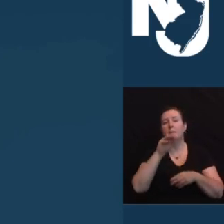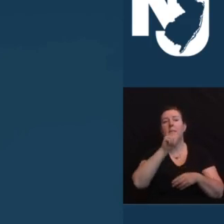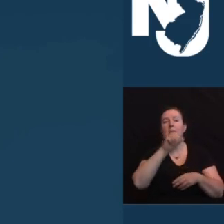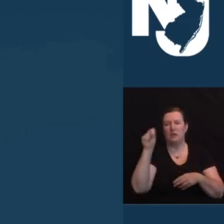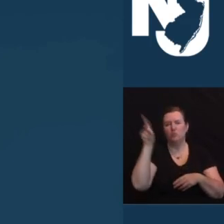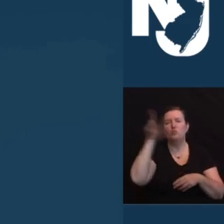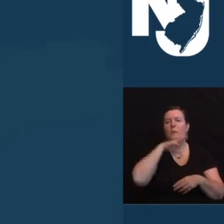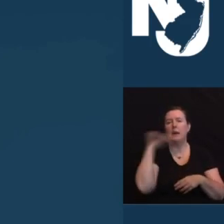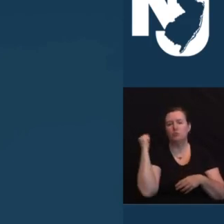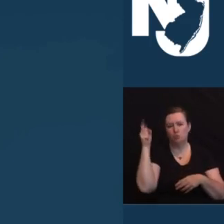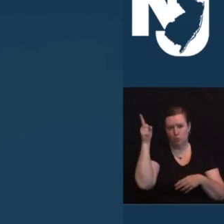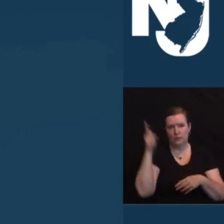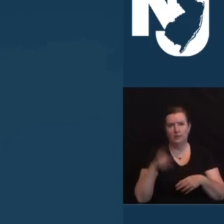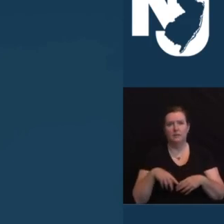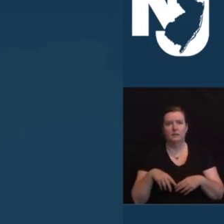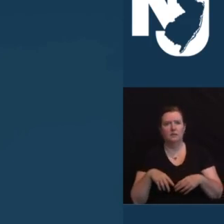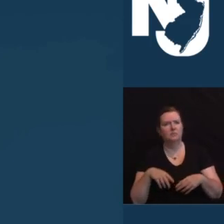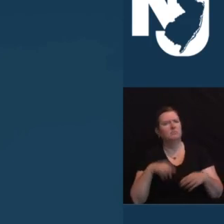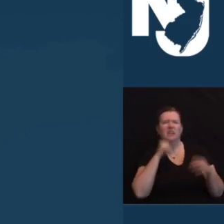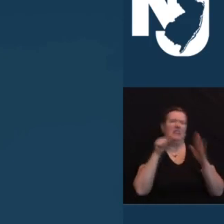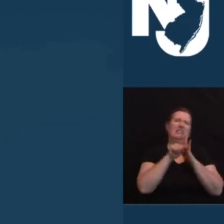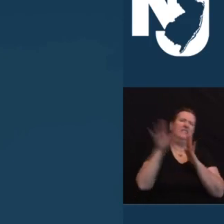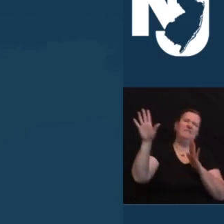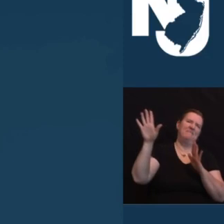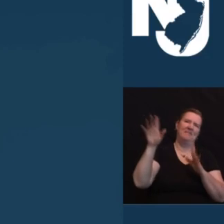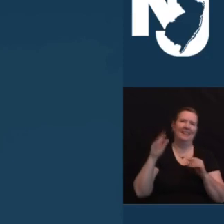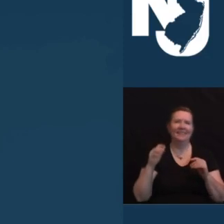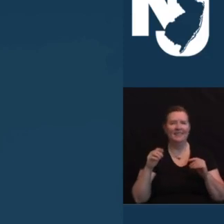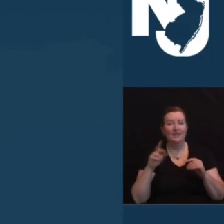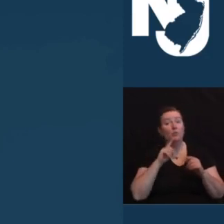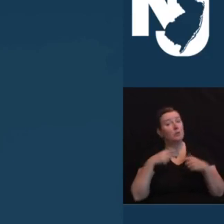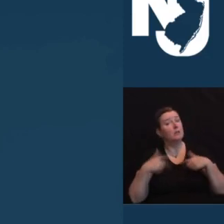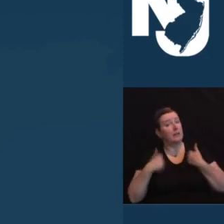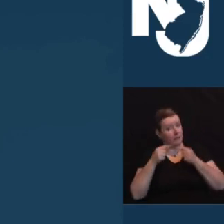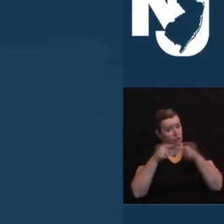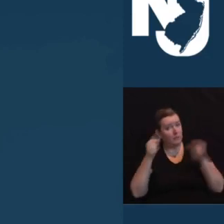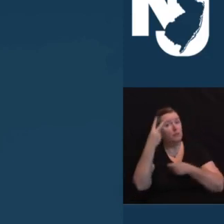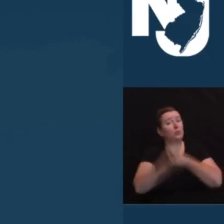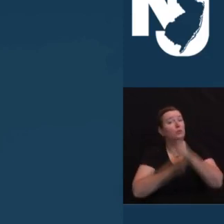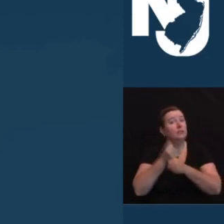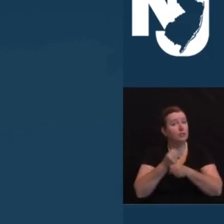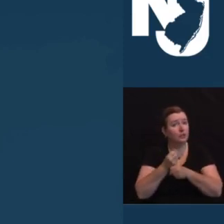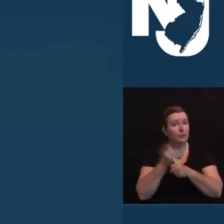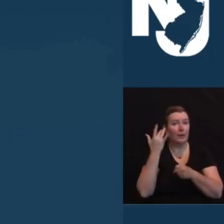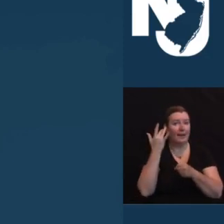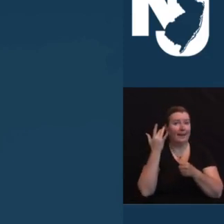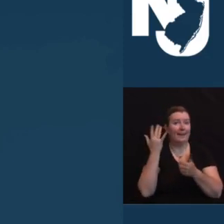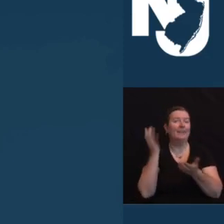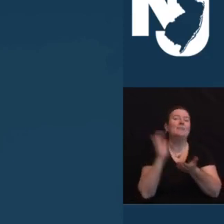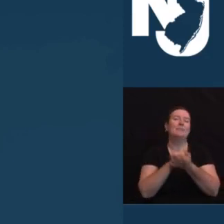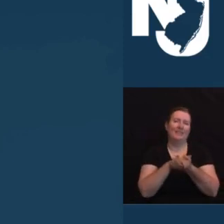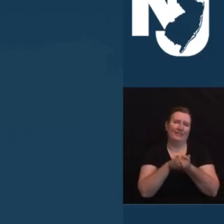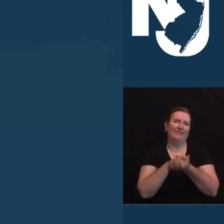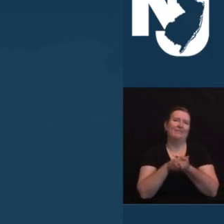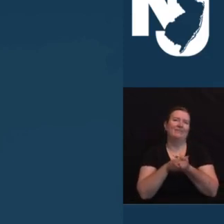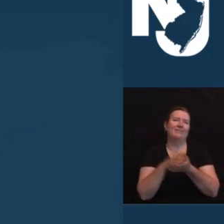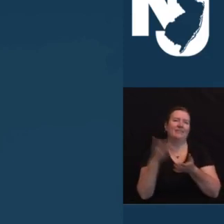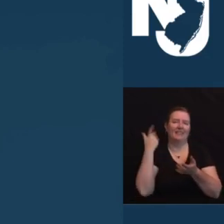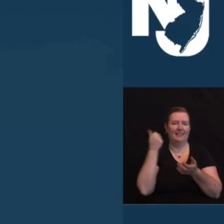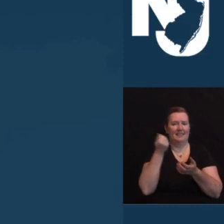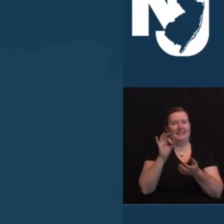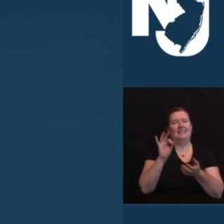against her, Pat, and lived for 4 years in Japan after she married her husband Milt in 1962. Milt enlisted